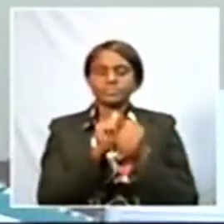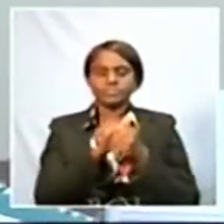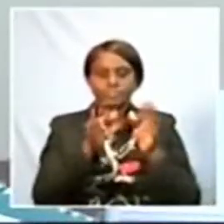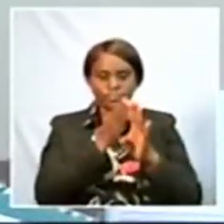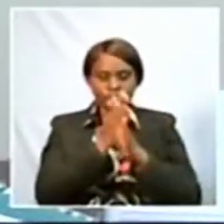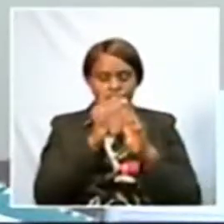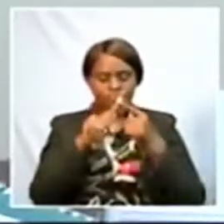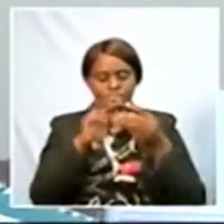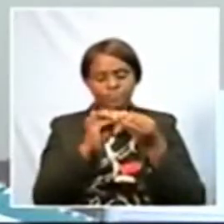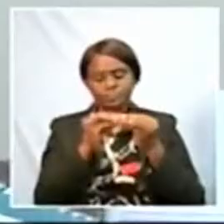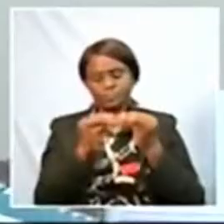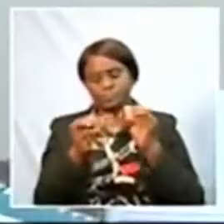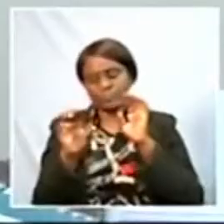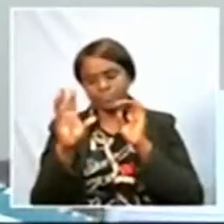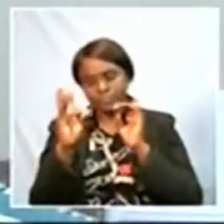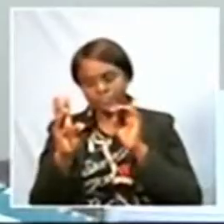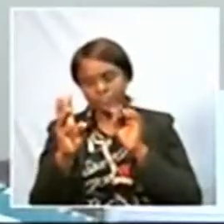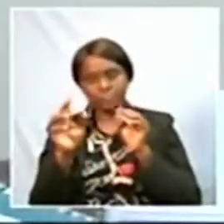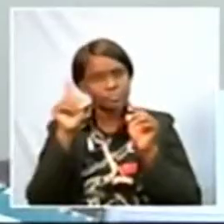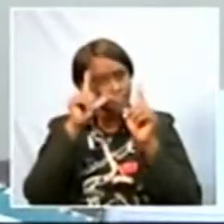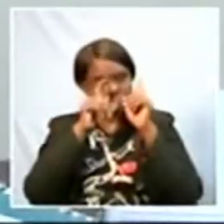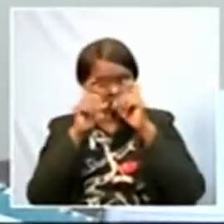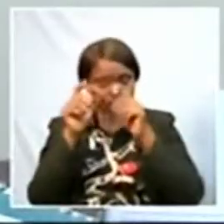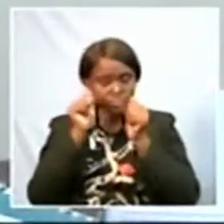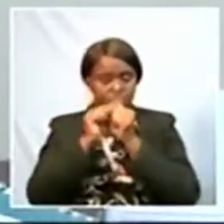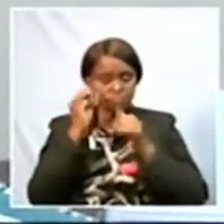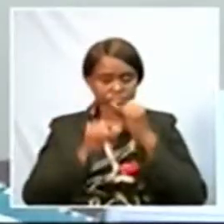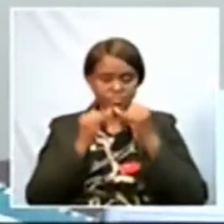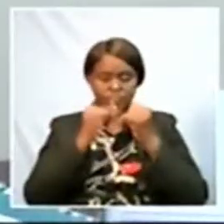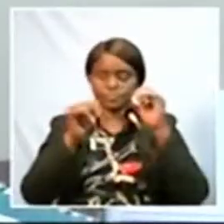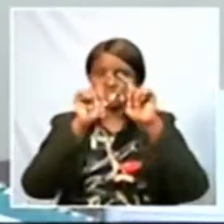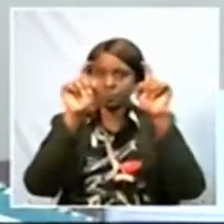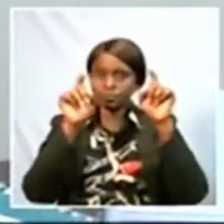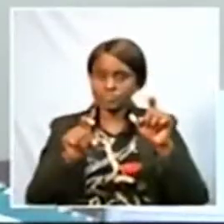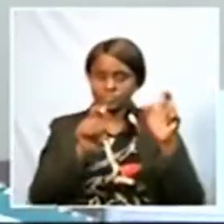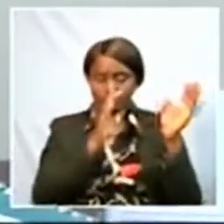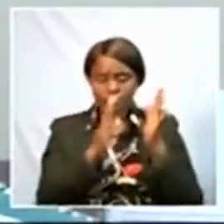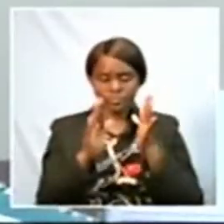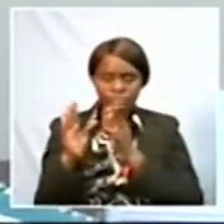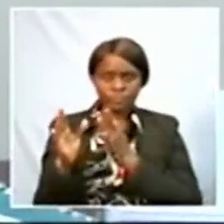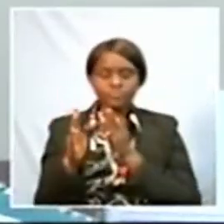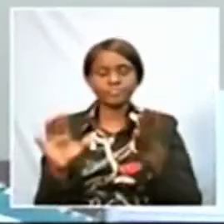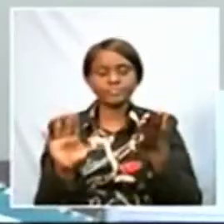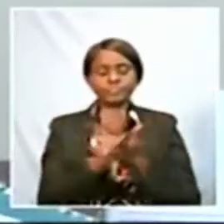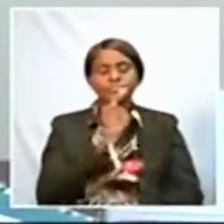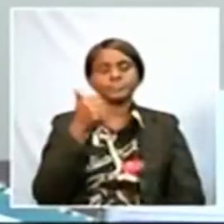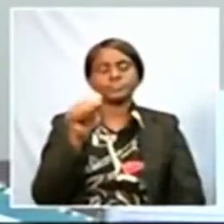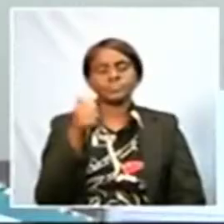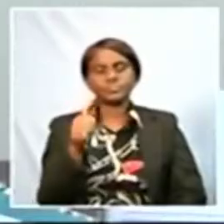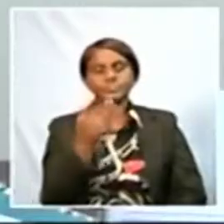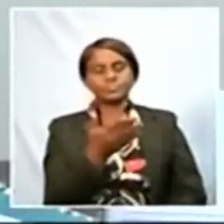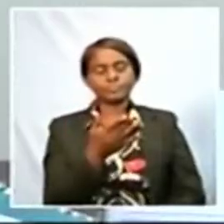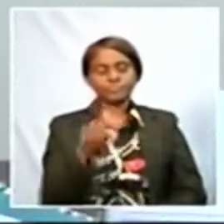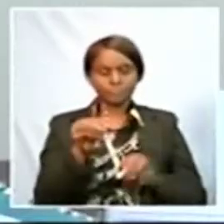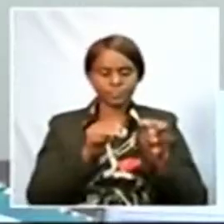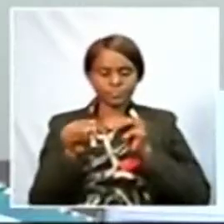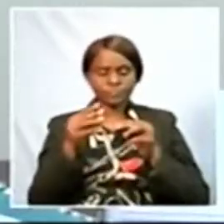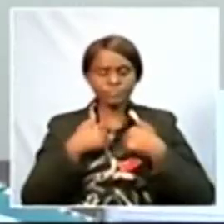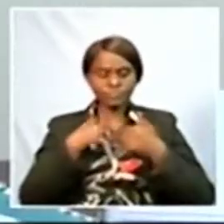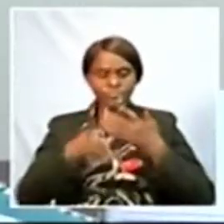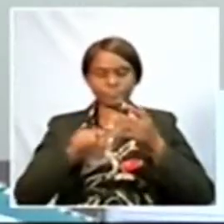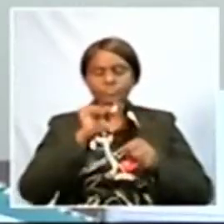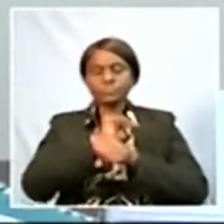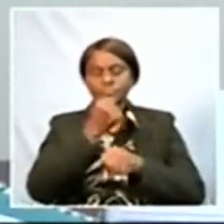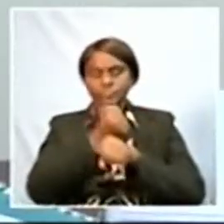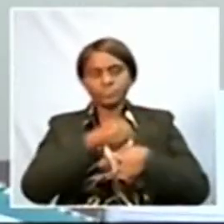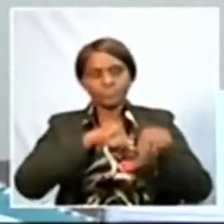to Appendix 6 for pictures and completion certificates. Remedial measure on page 10. Management has